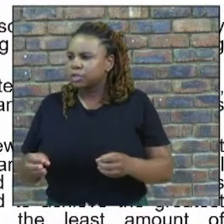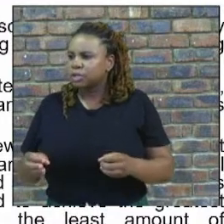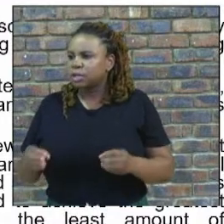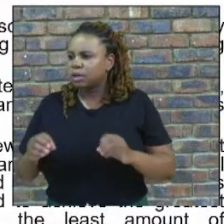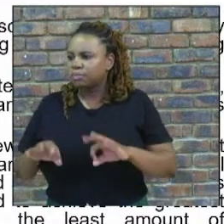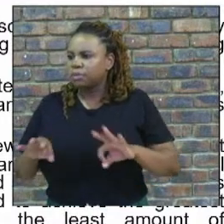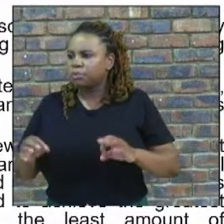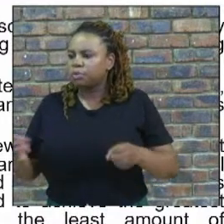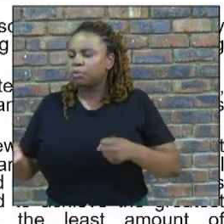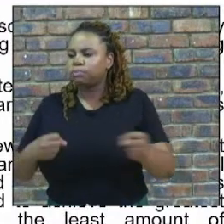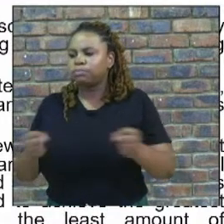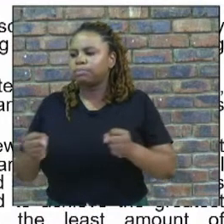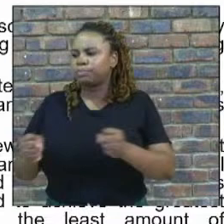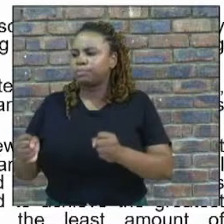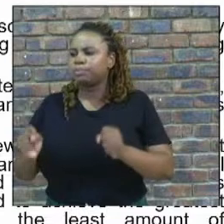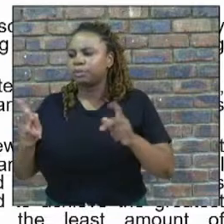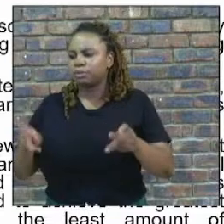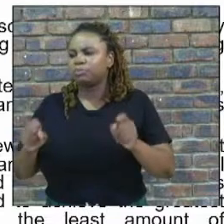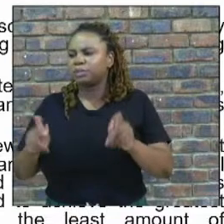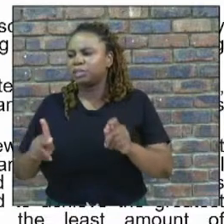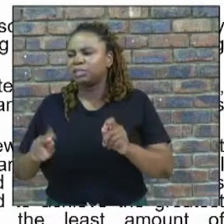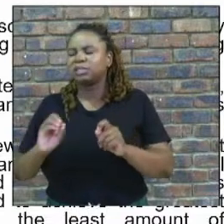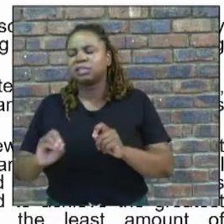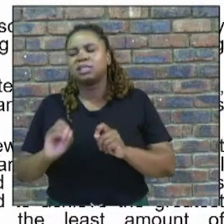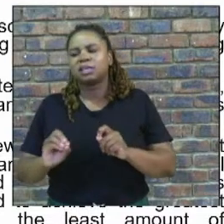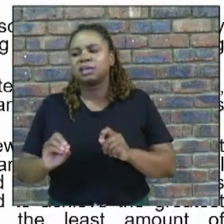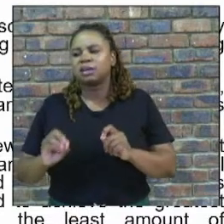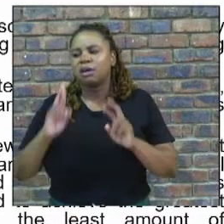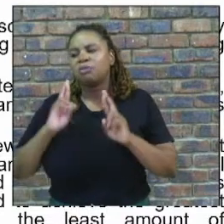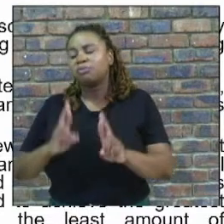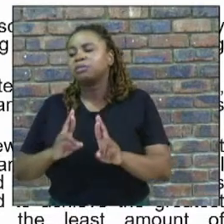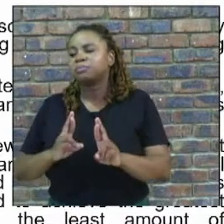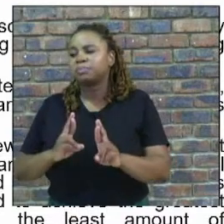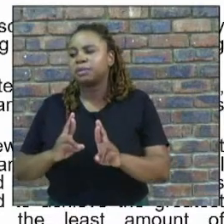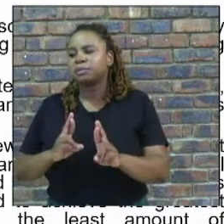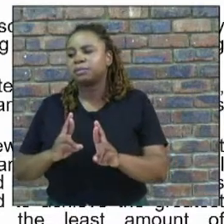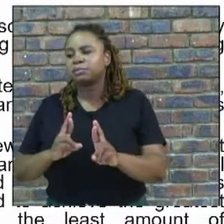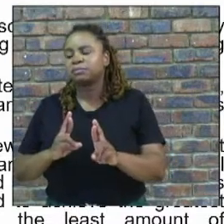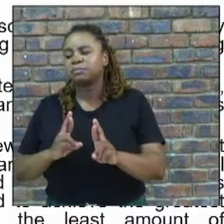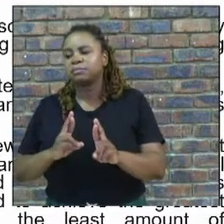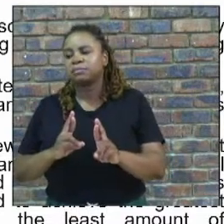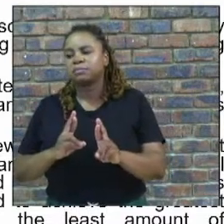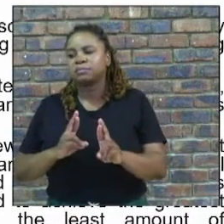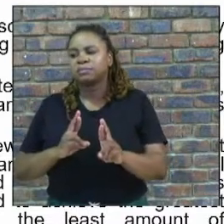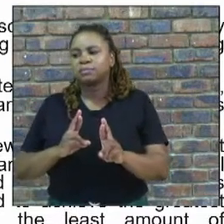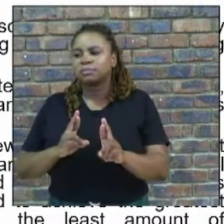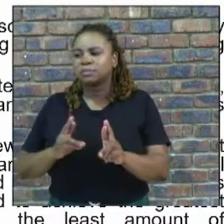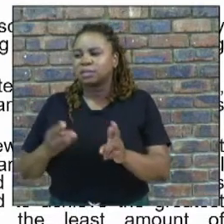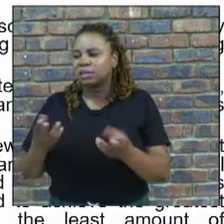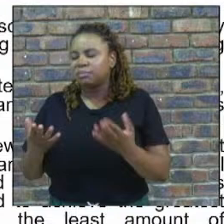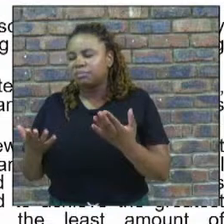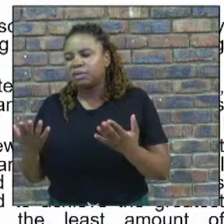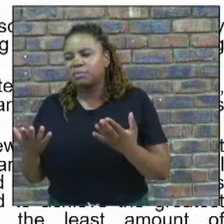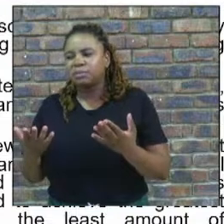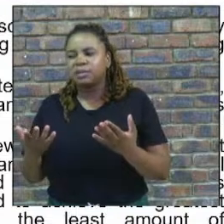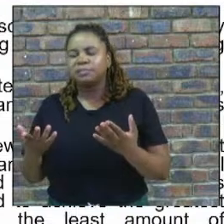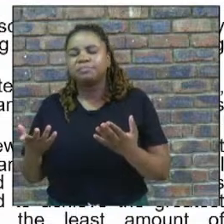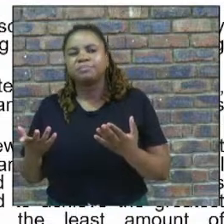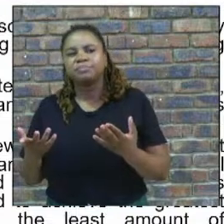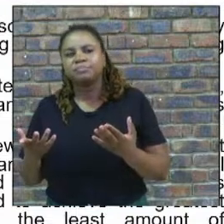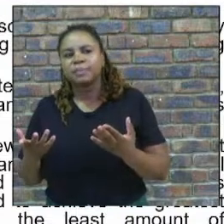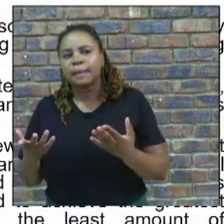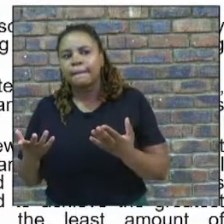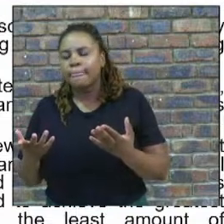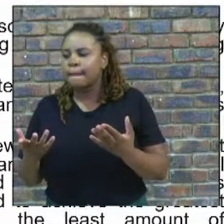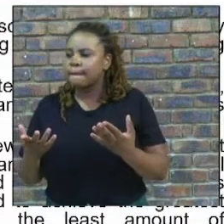opportunities we also hope that in terms of it may also contribute towards